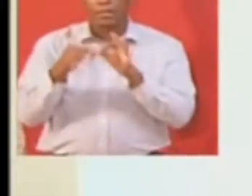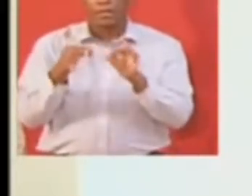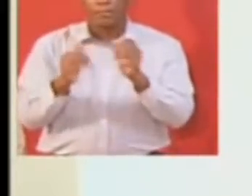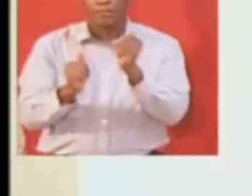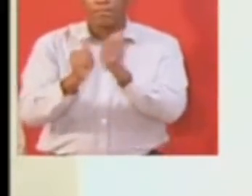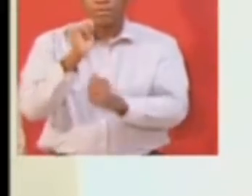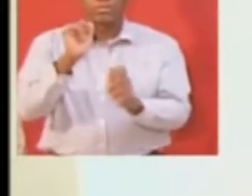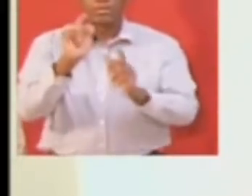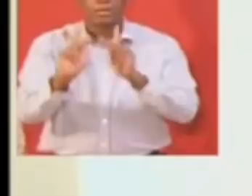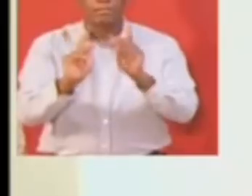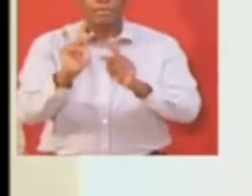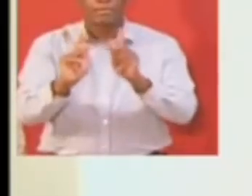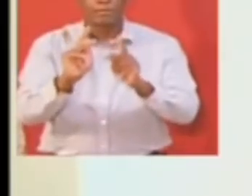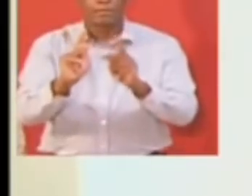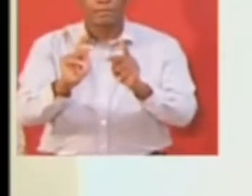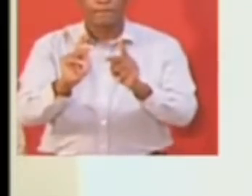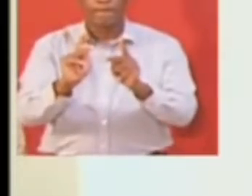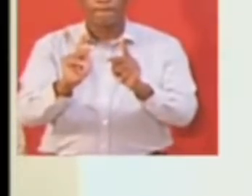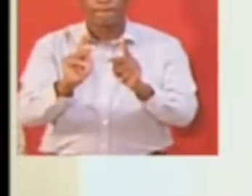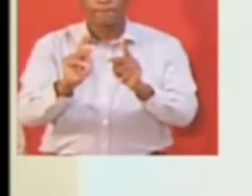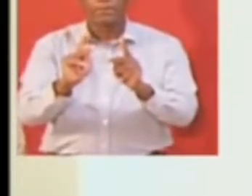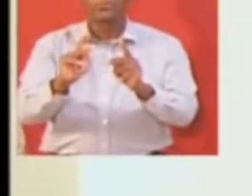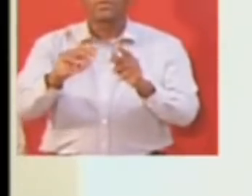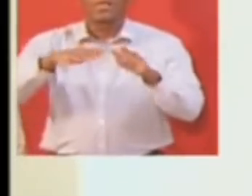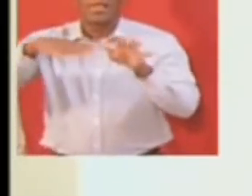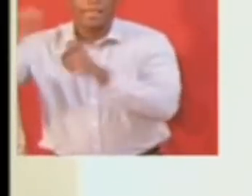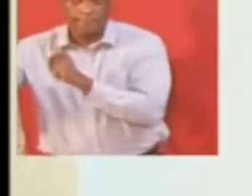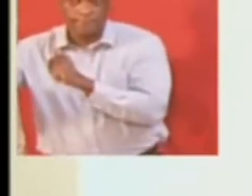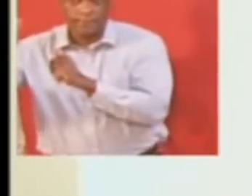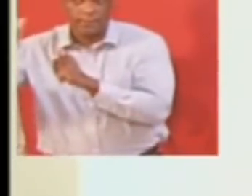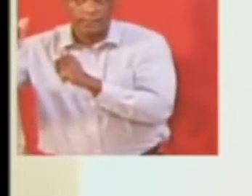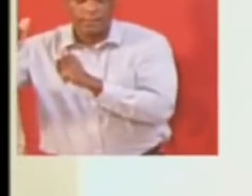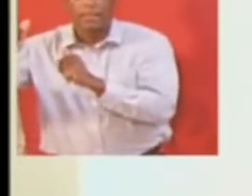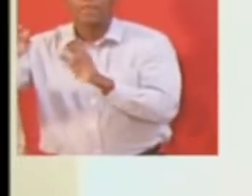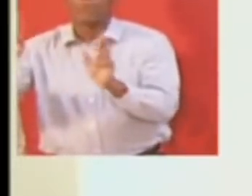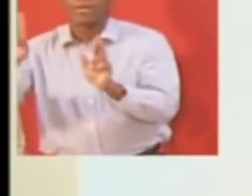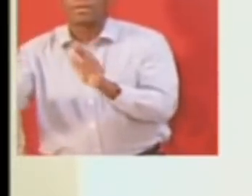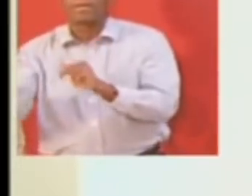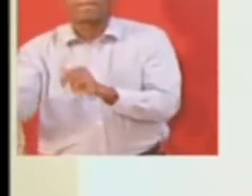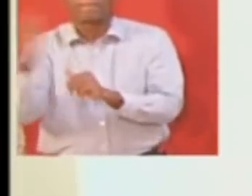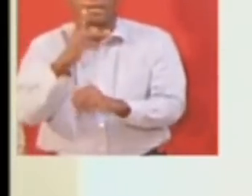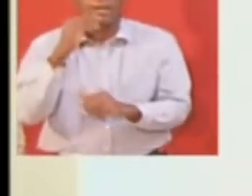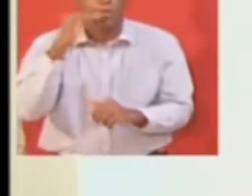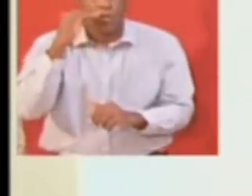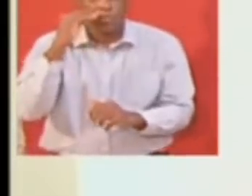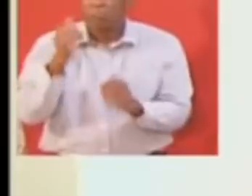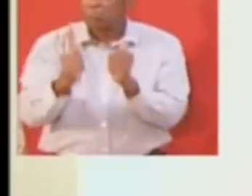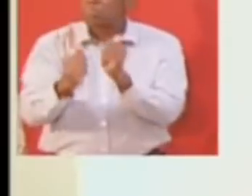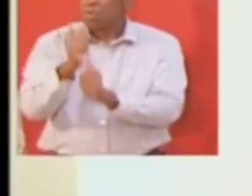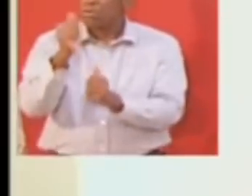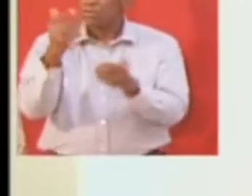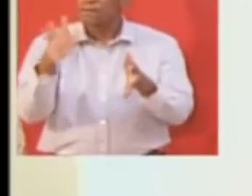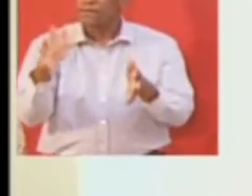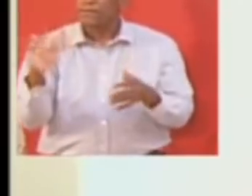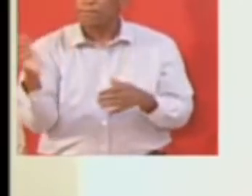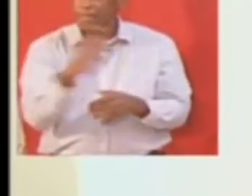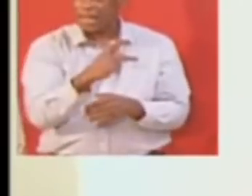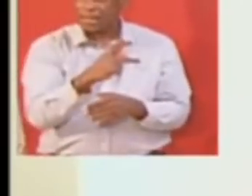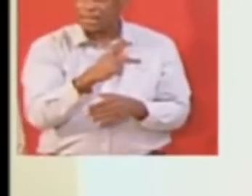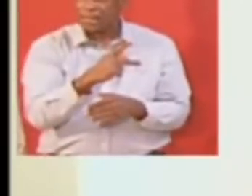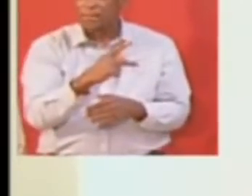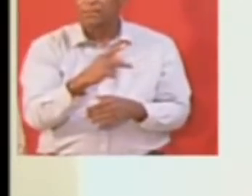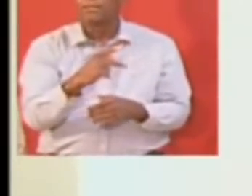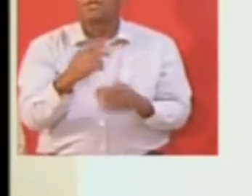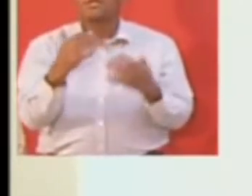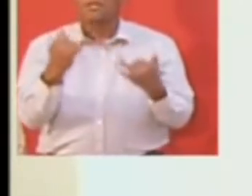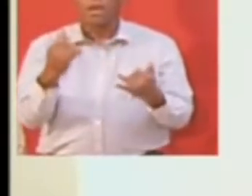come back home are either already in or scheduled to come in. And we are now observing that some other